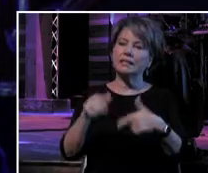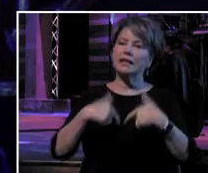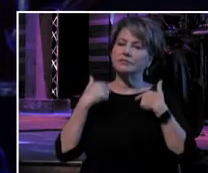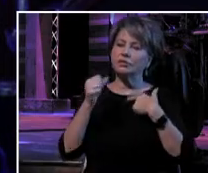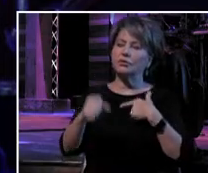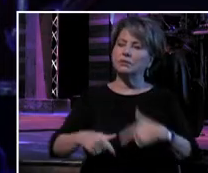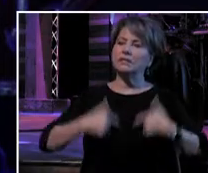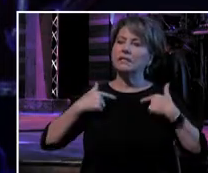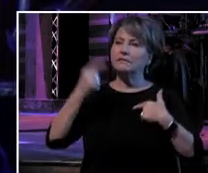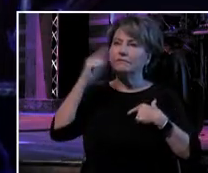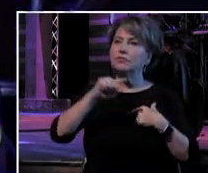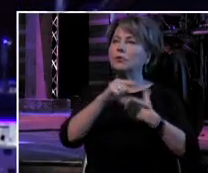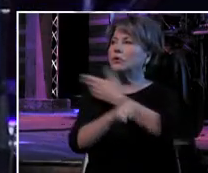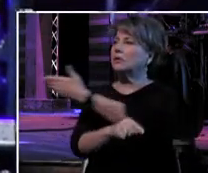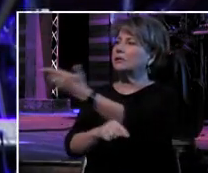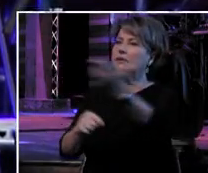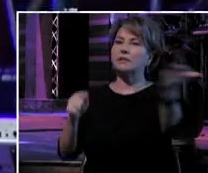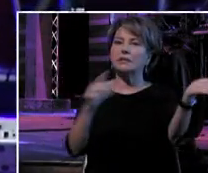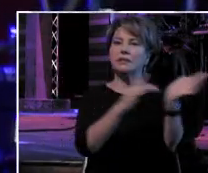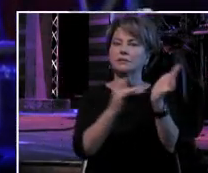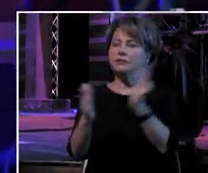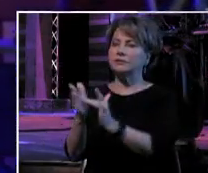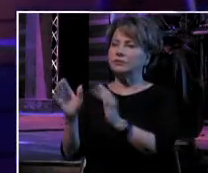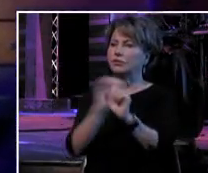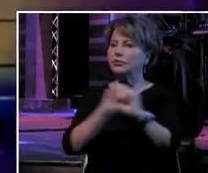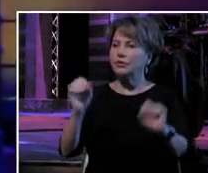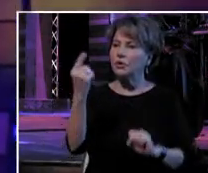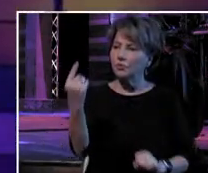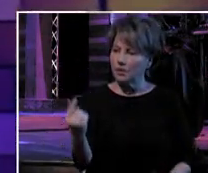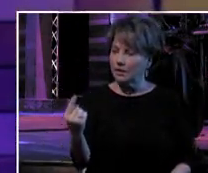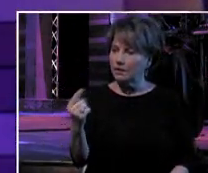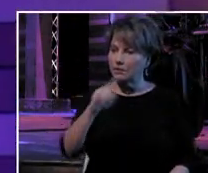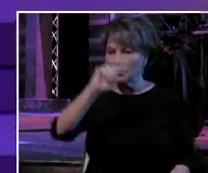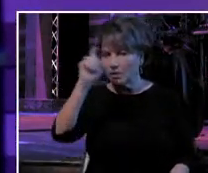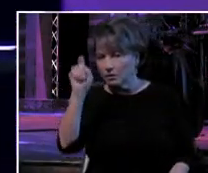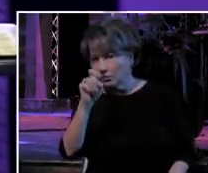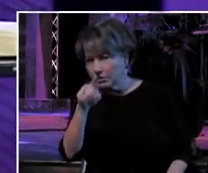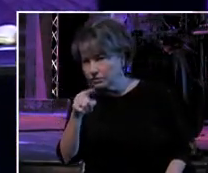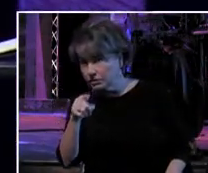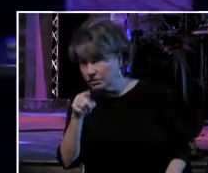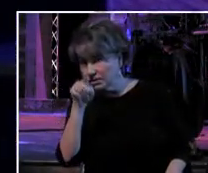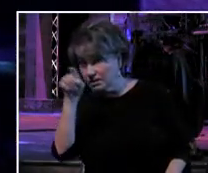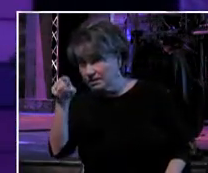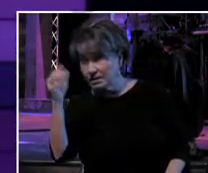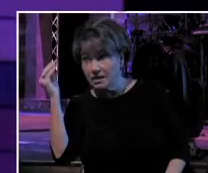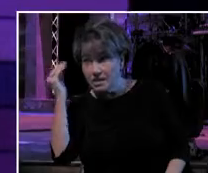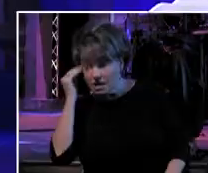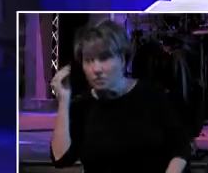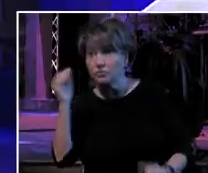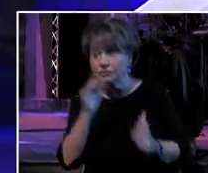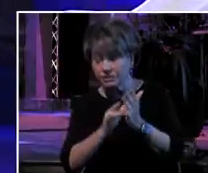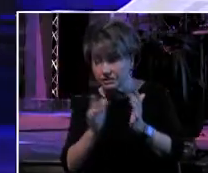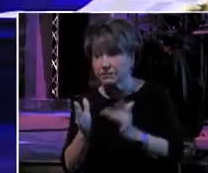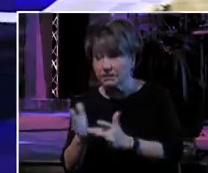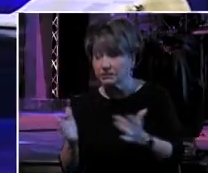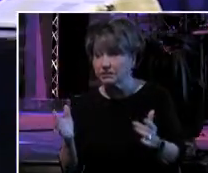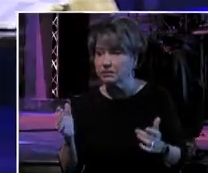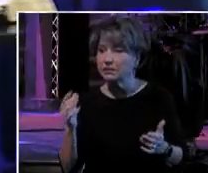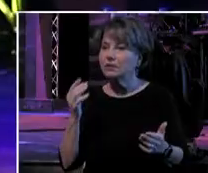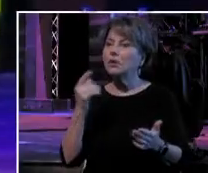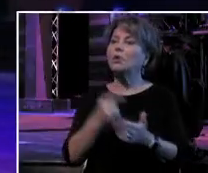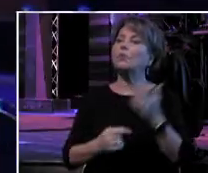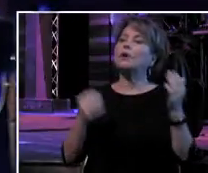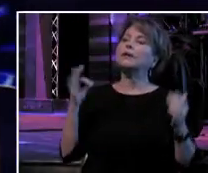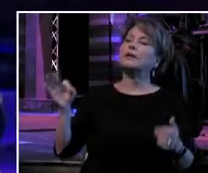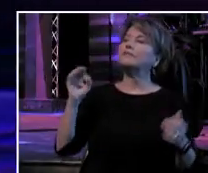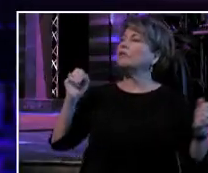Jesus so that there's no one questioning at your funeral. We even were kicking around some ideas this week. What if all of us were to, even if it